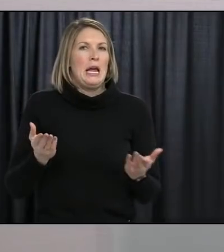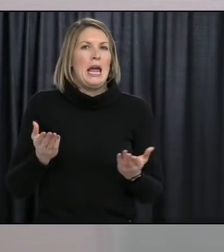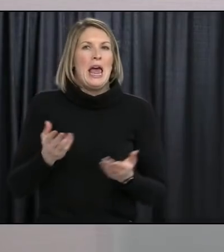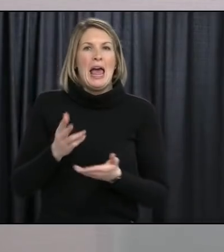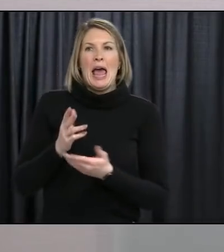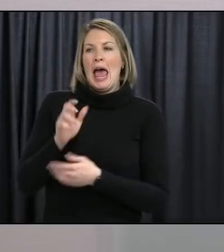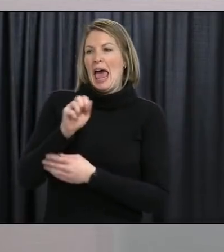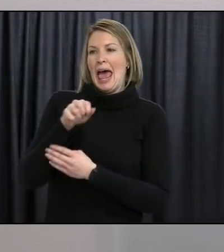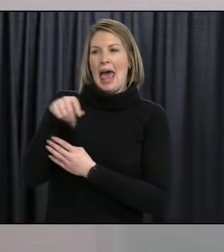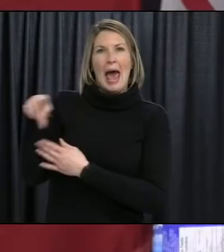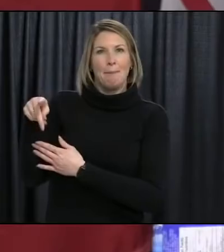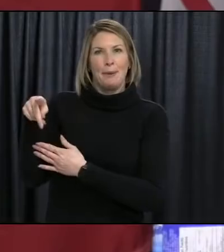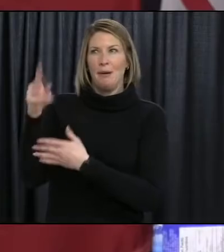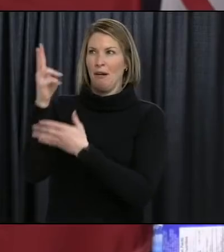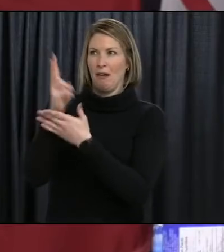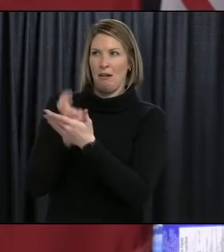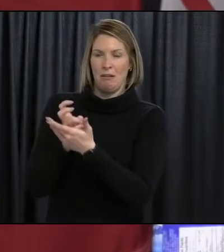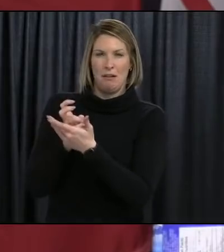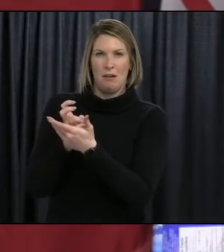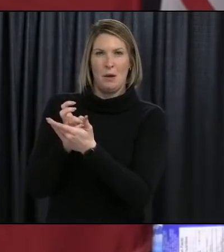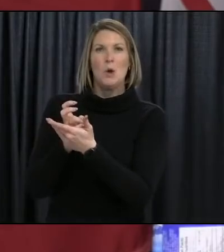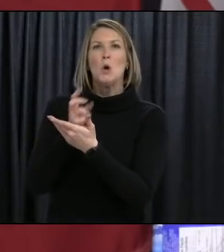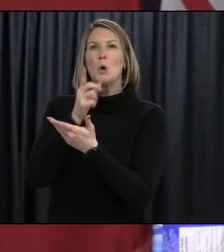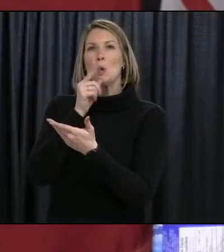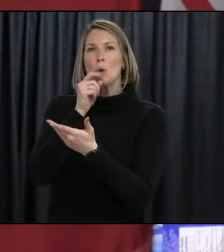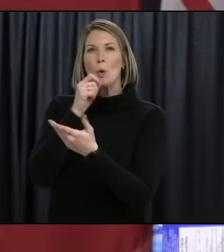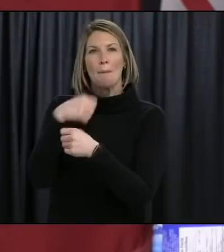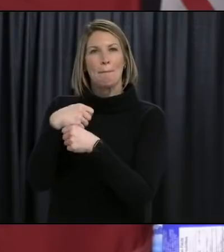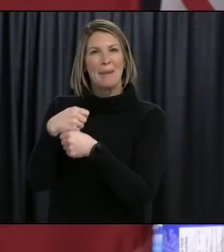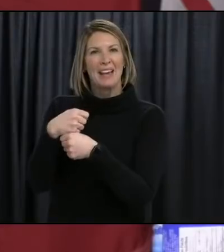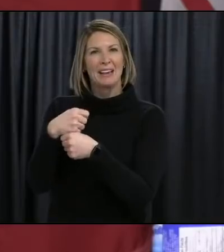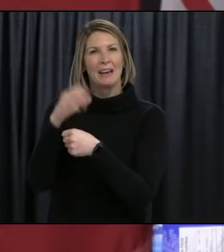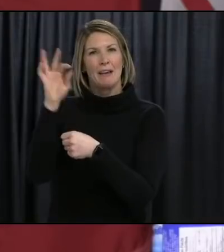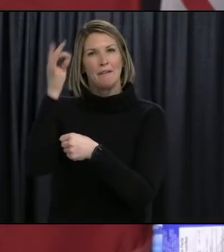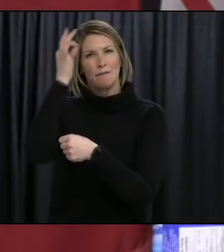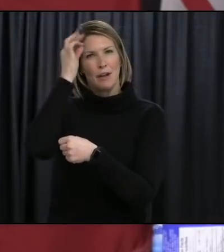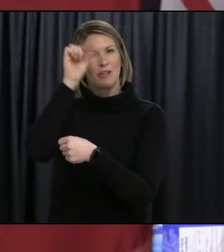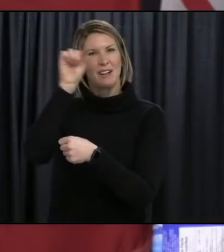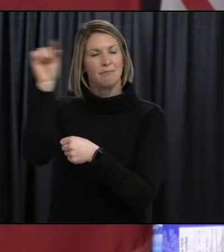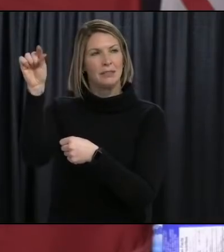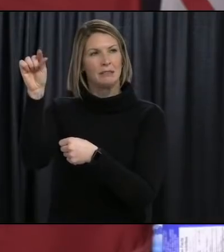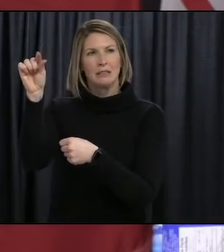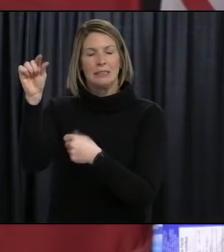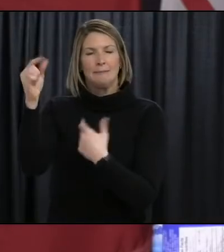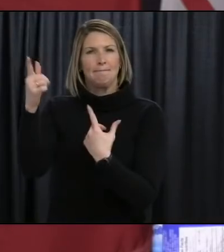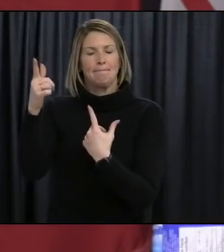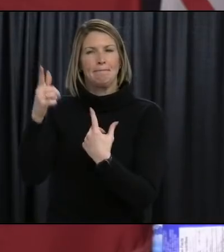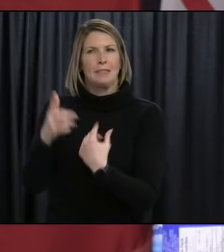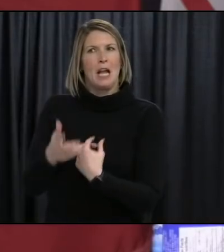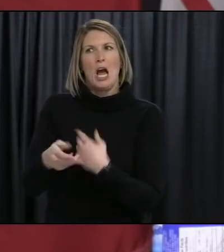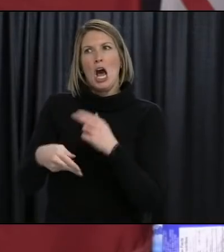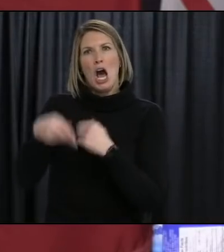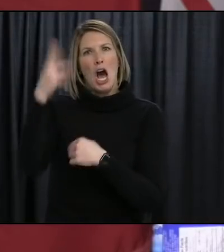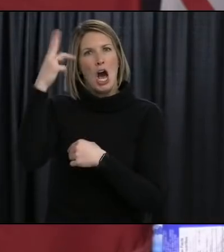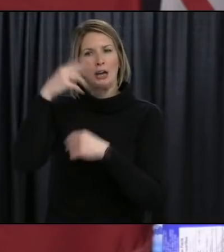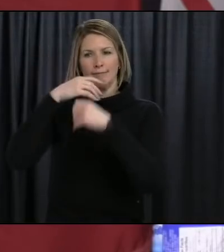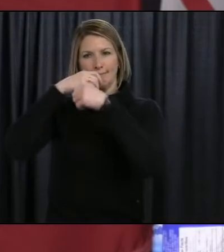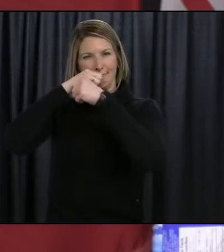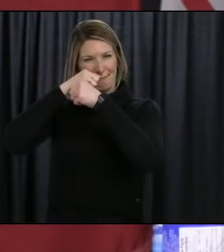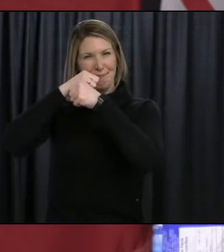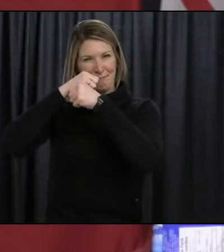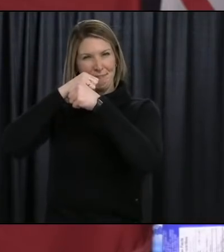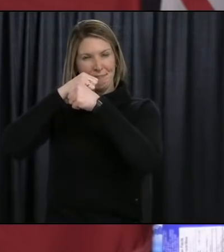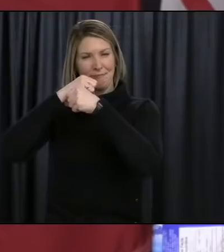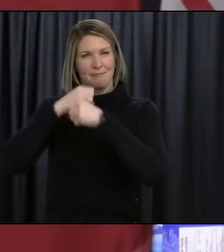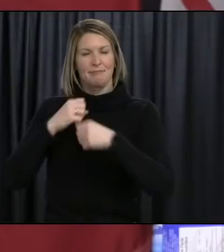and because of the way it's built, we just have national numbers. I don't have the latest. I do know that early in